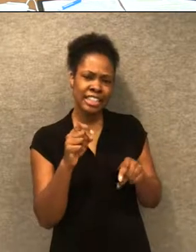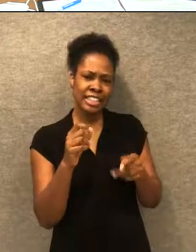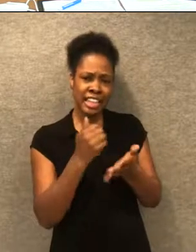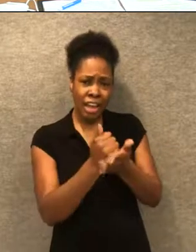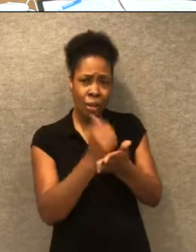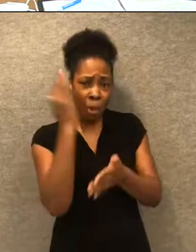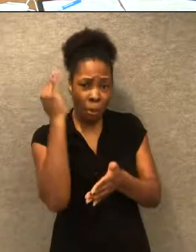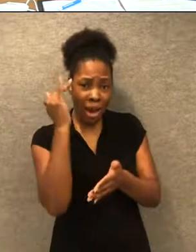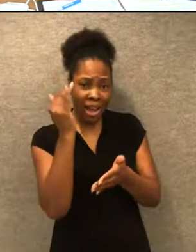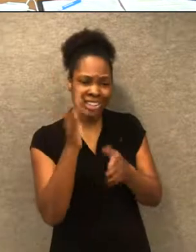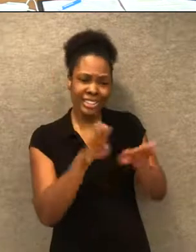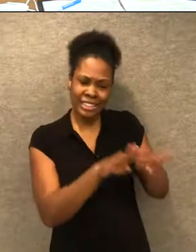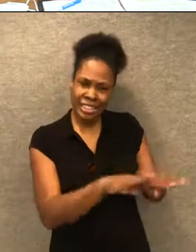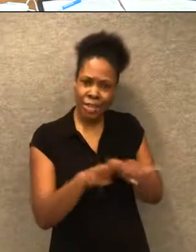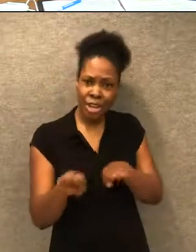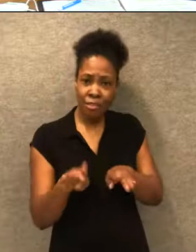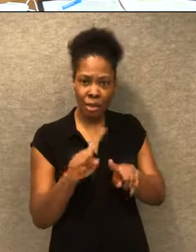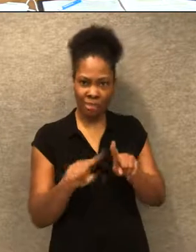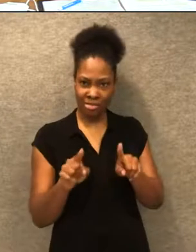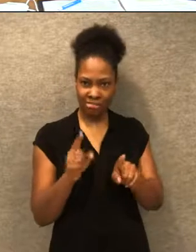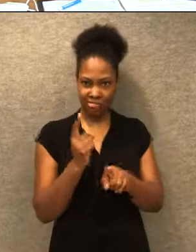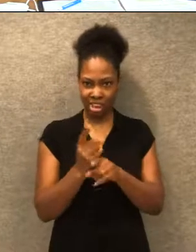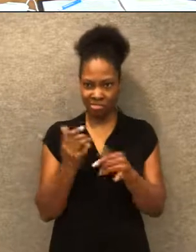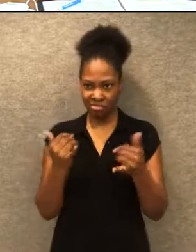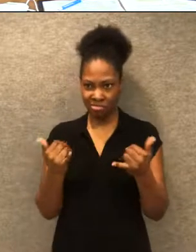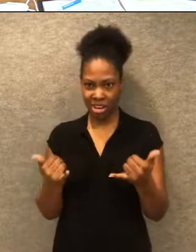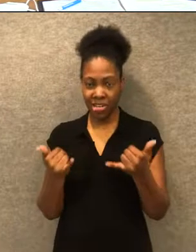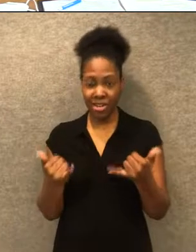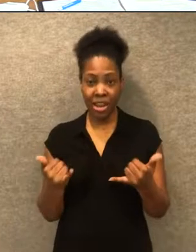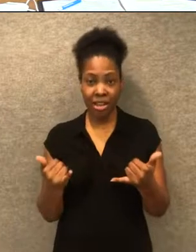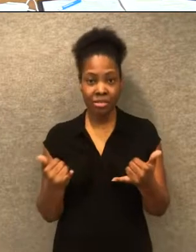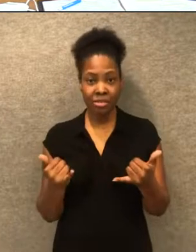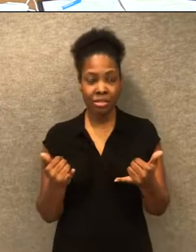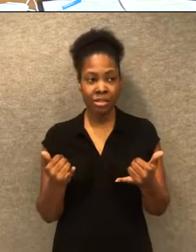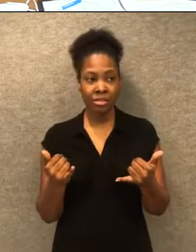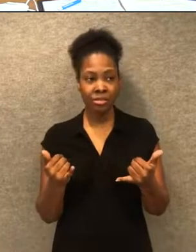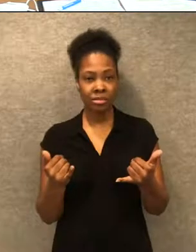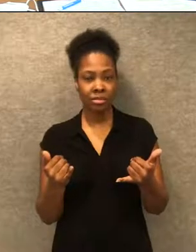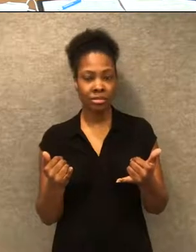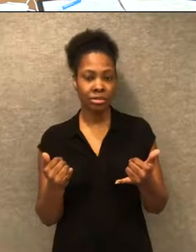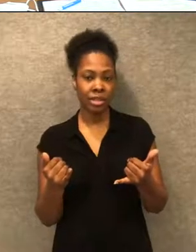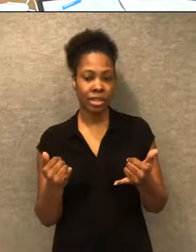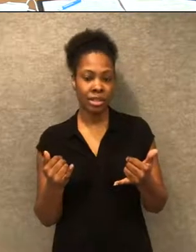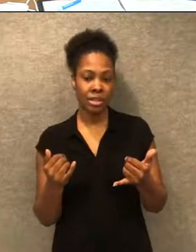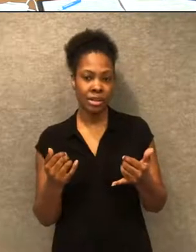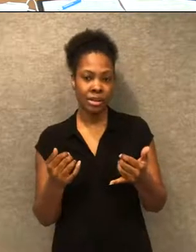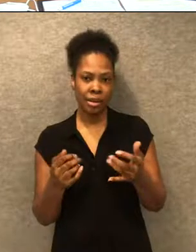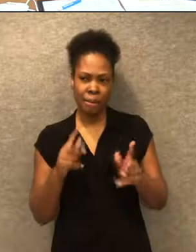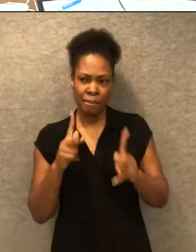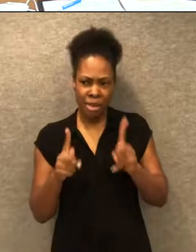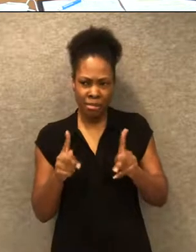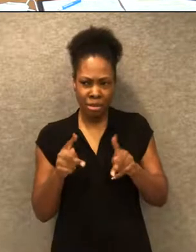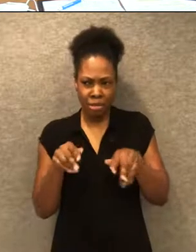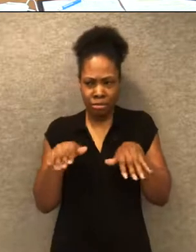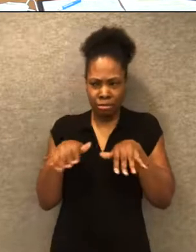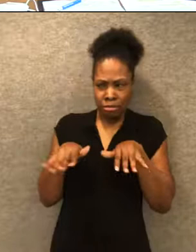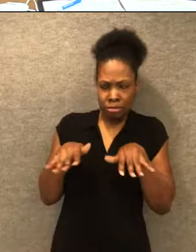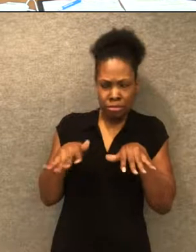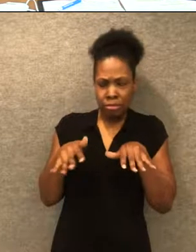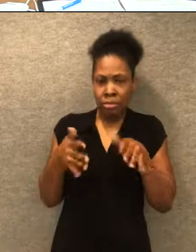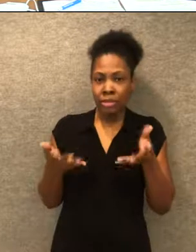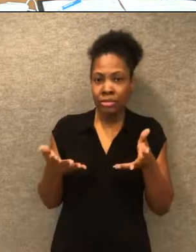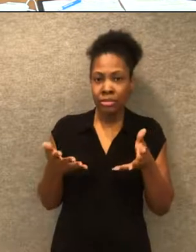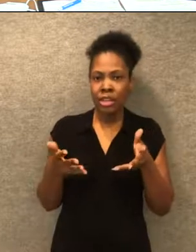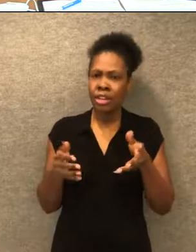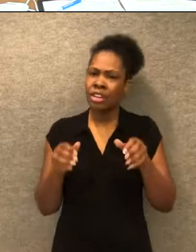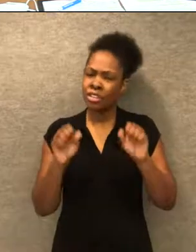But right now, everyone is like, again, we said it, on edge, right? Is there any advice that you, from your